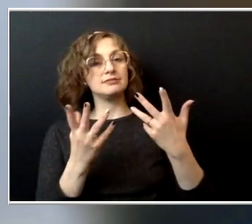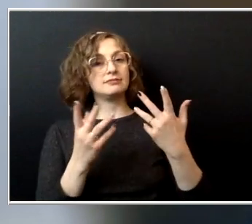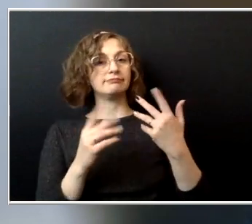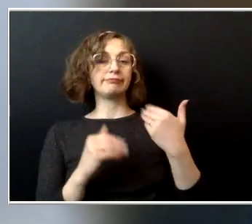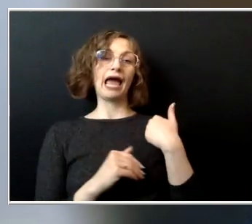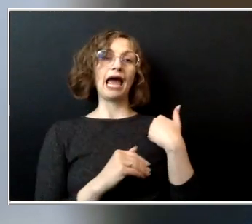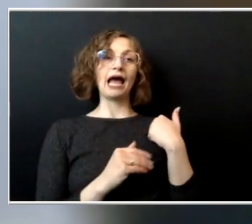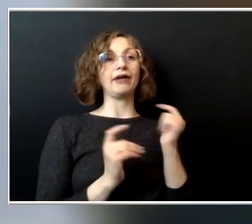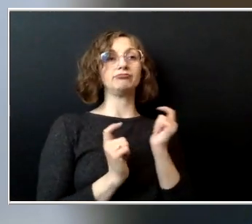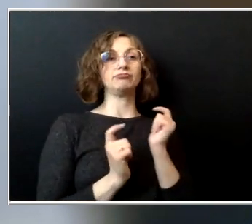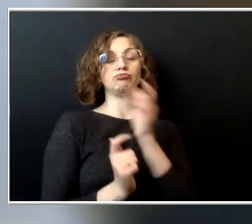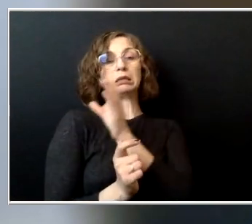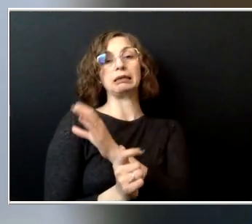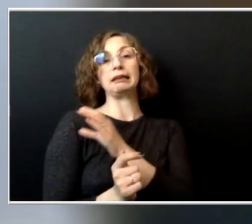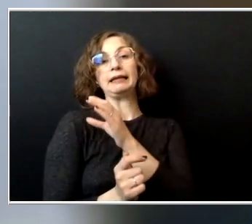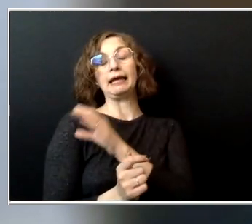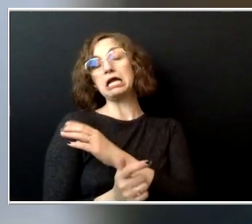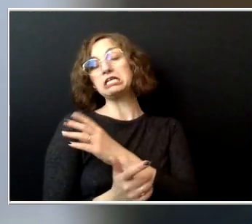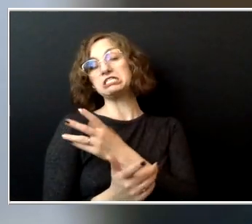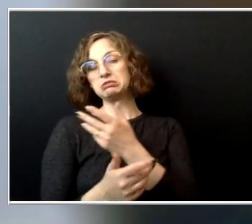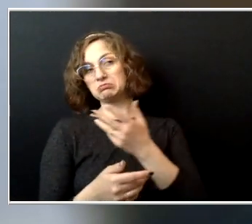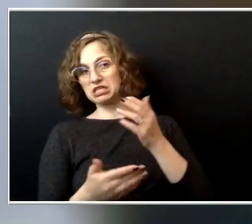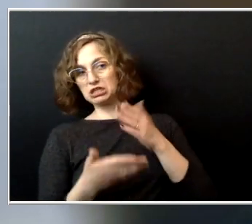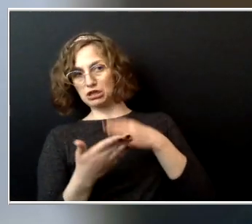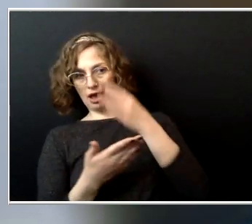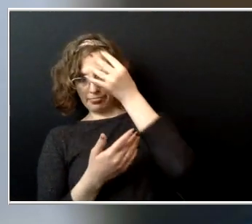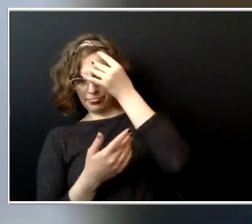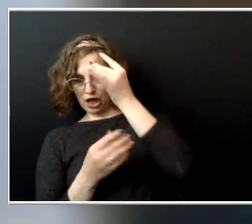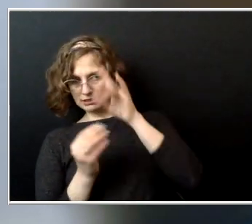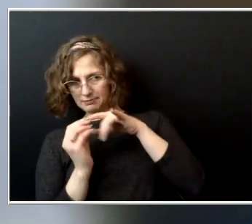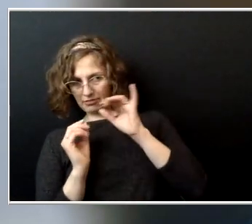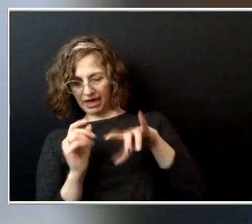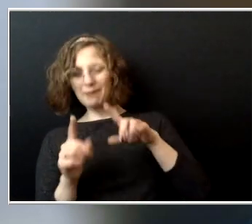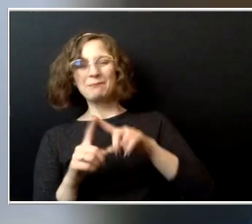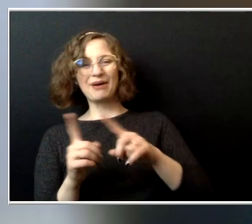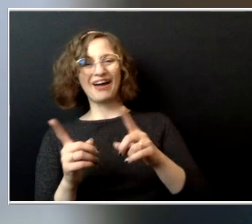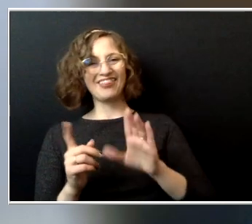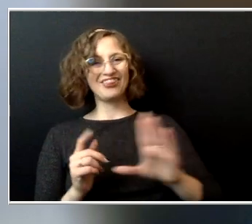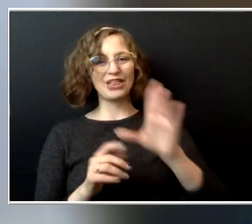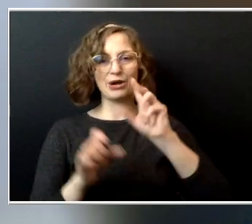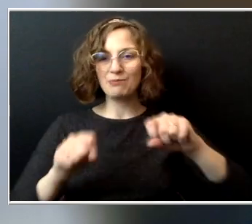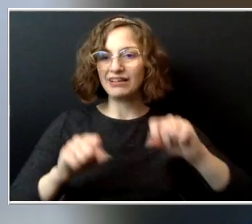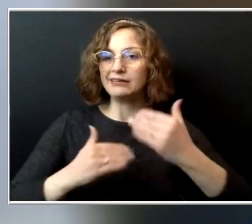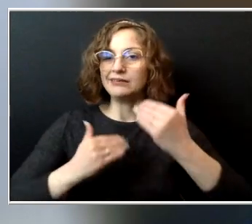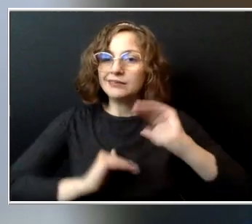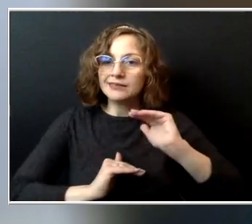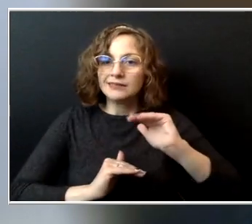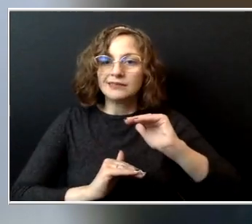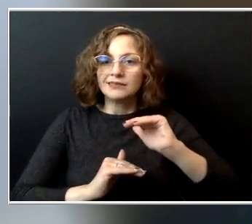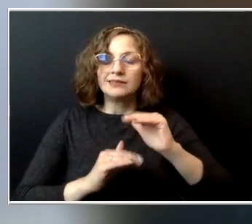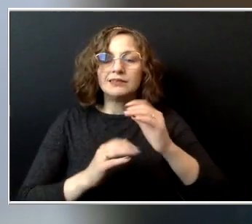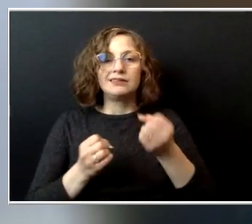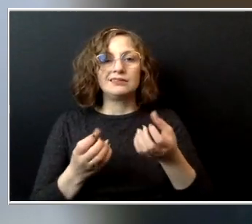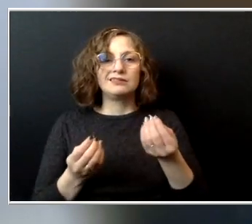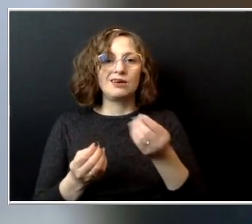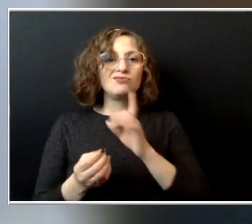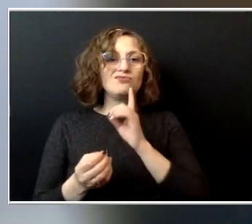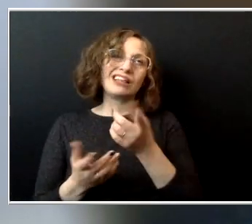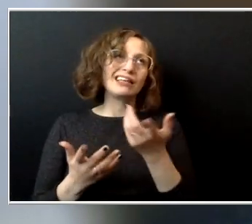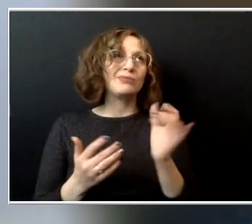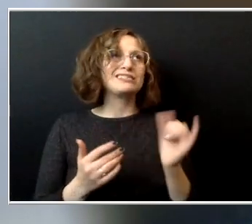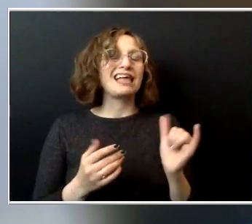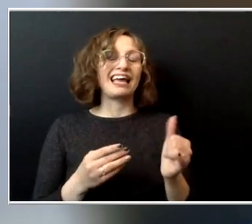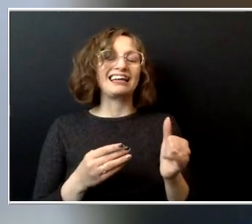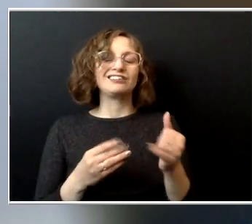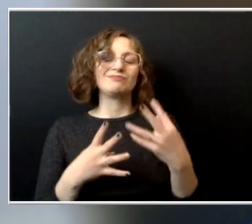clinics, but their capabilities are limited, and really it was some screening clinics now and then,